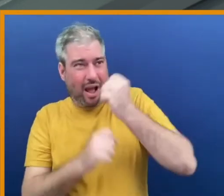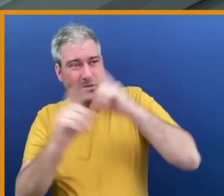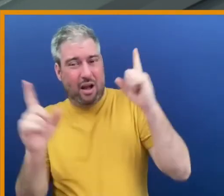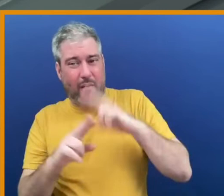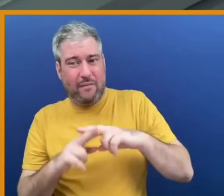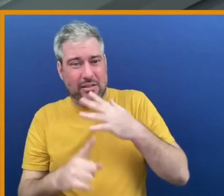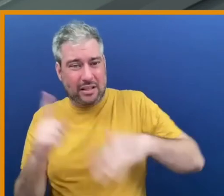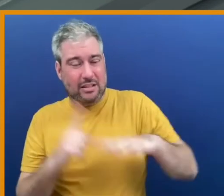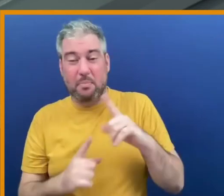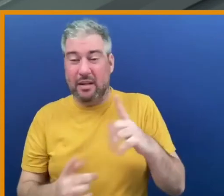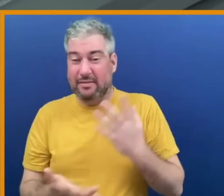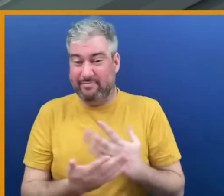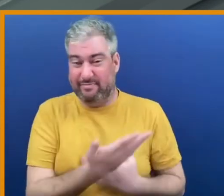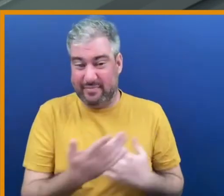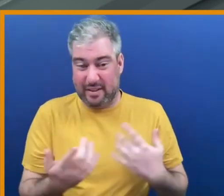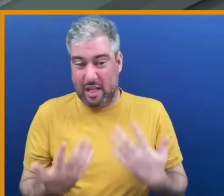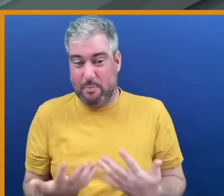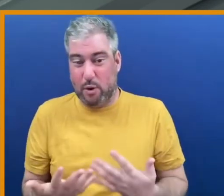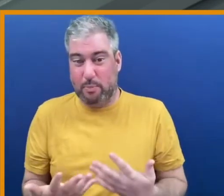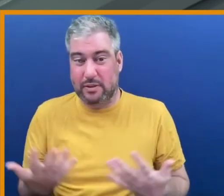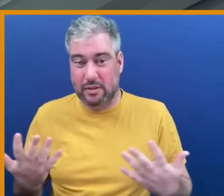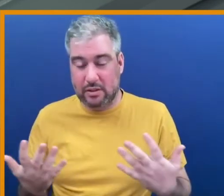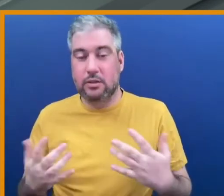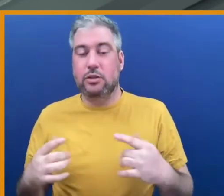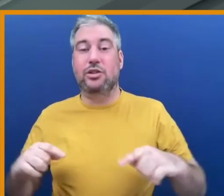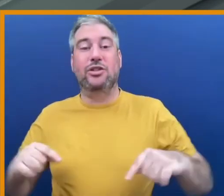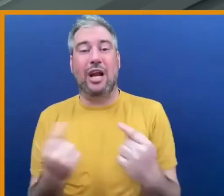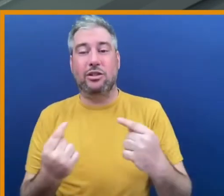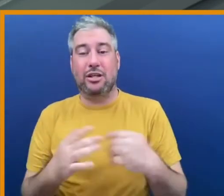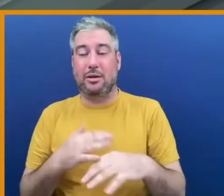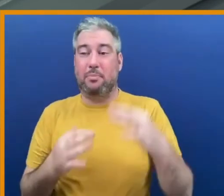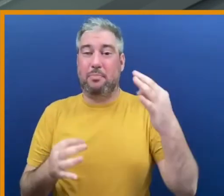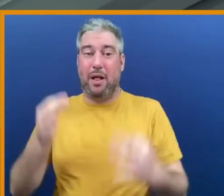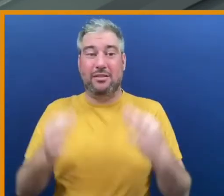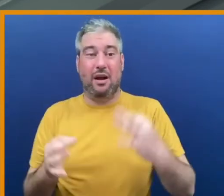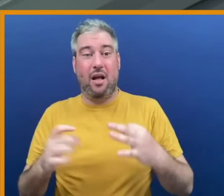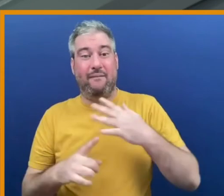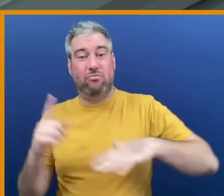environment in this country, you have politicians ruling themselves how rules are